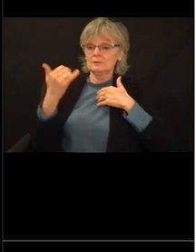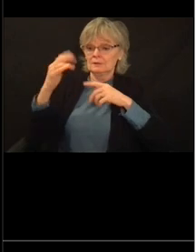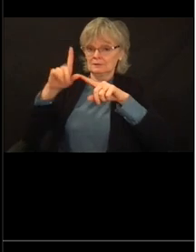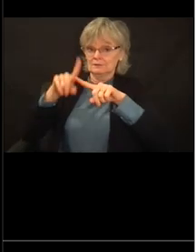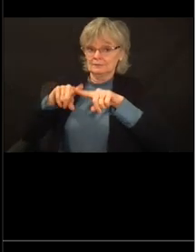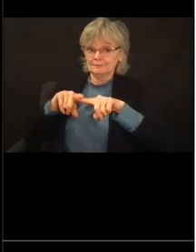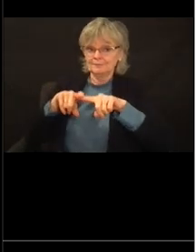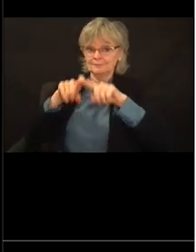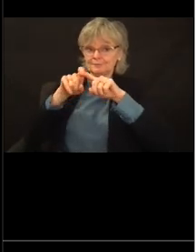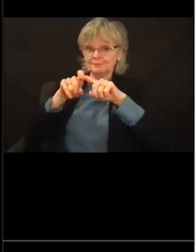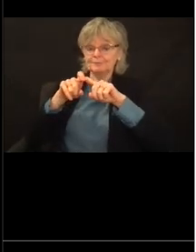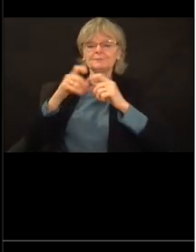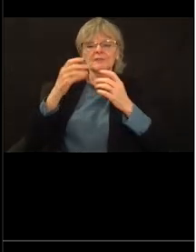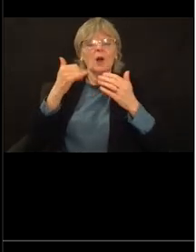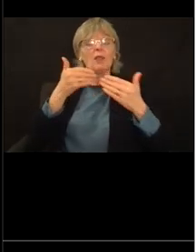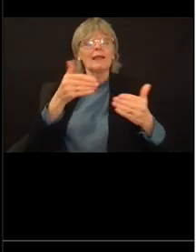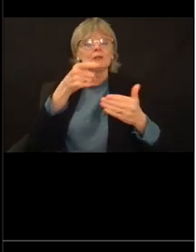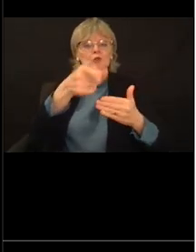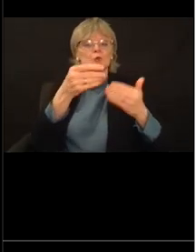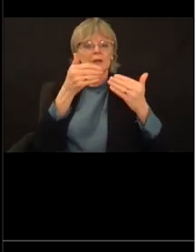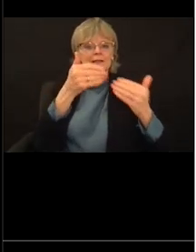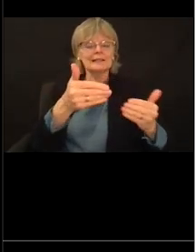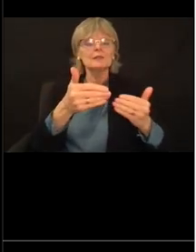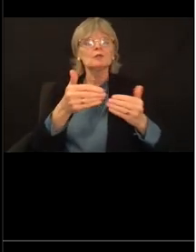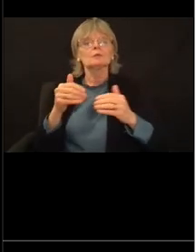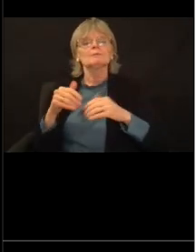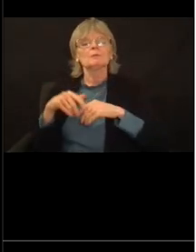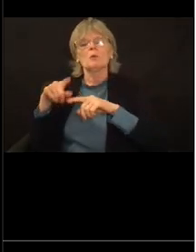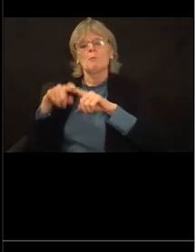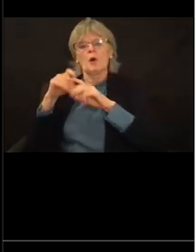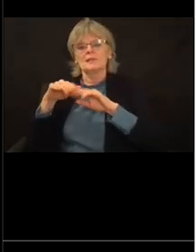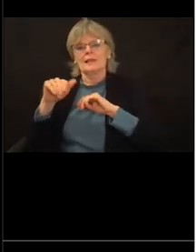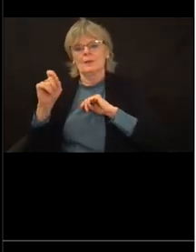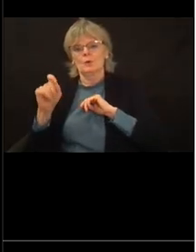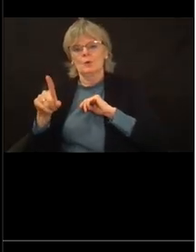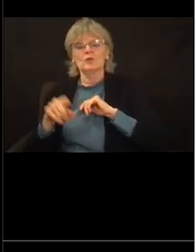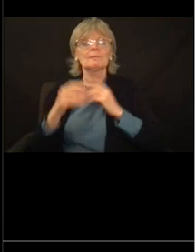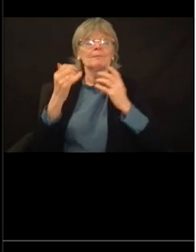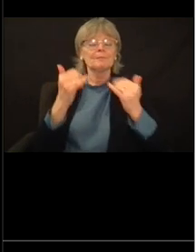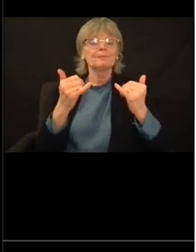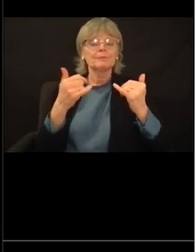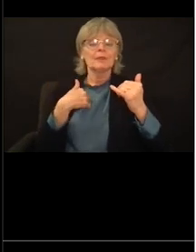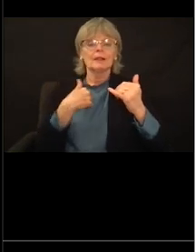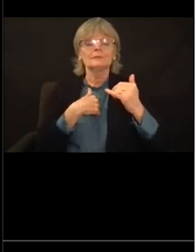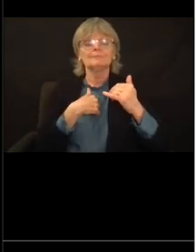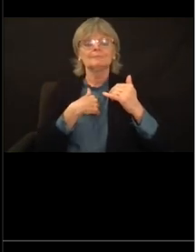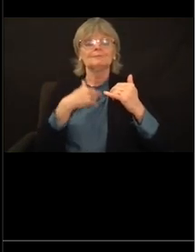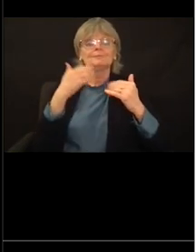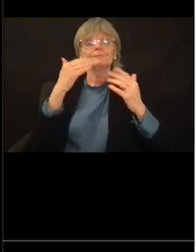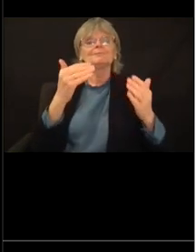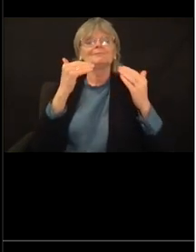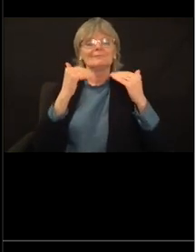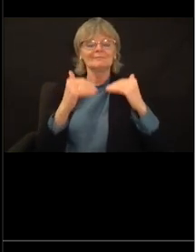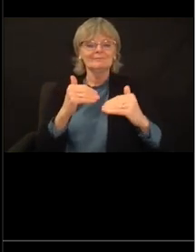know you have a lot to share with us, so please continue. All right, so we'll move on to the next